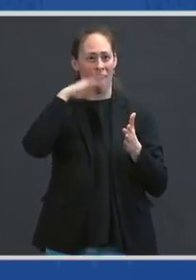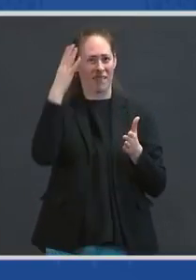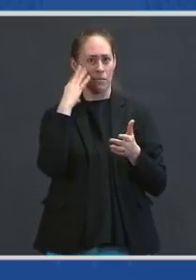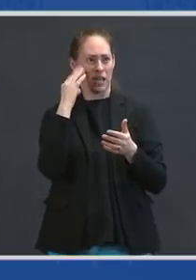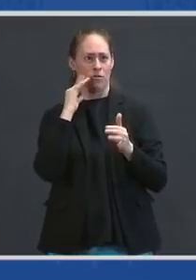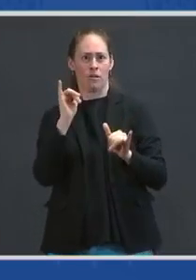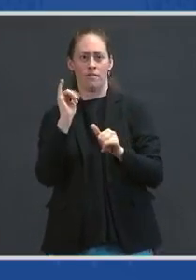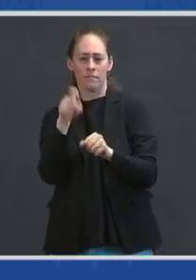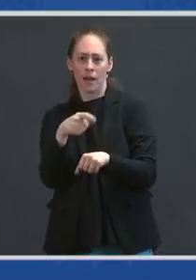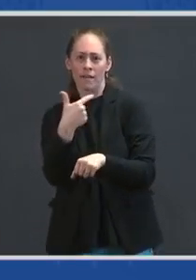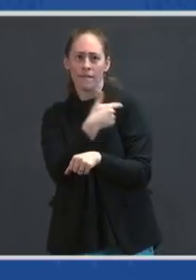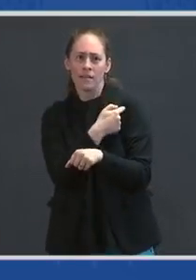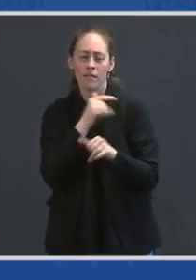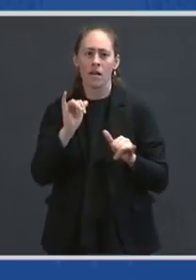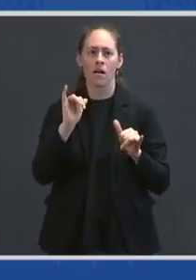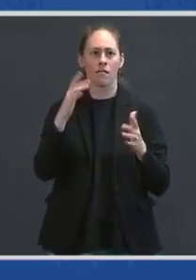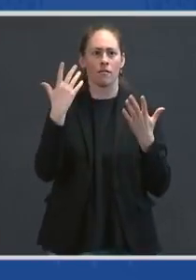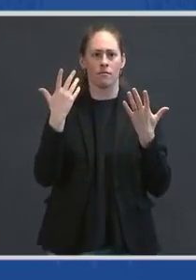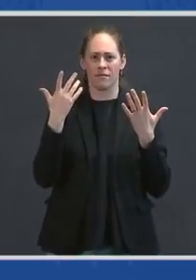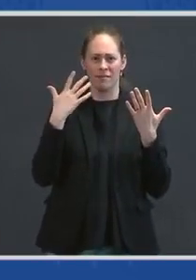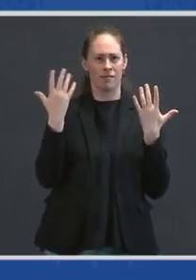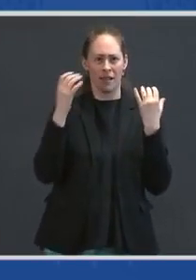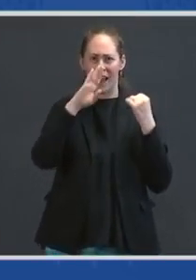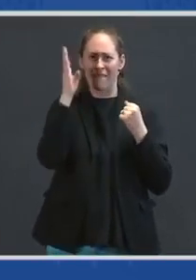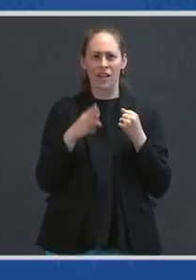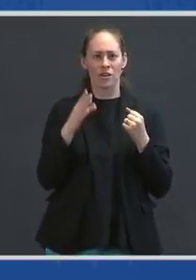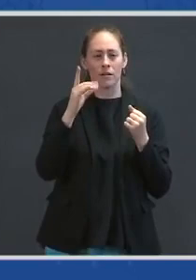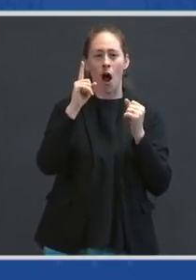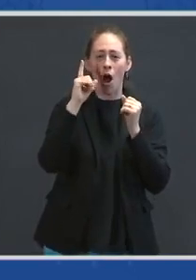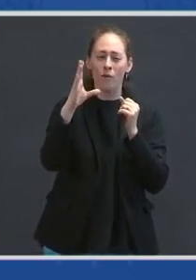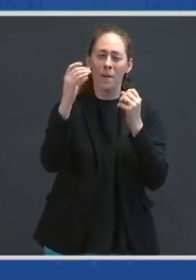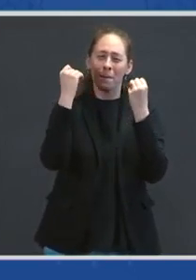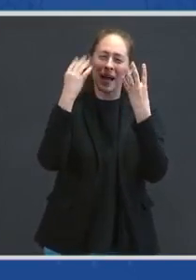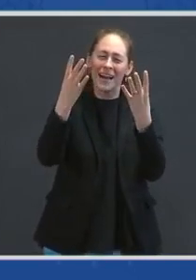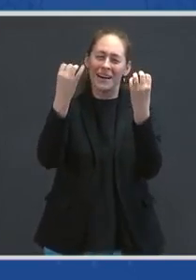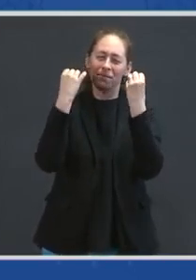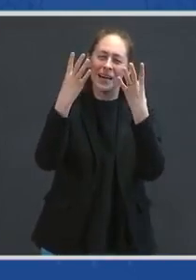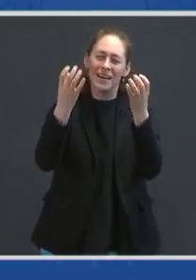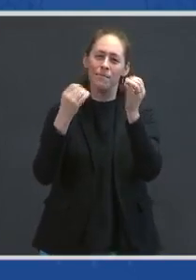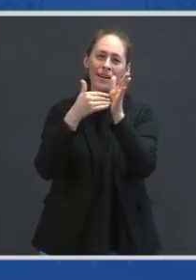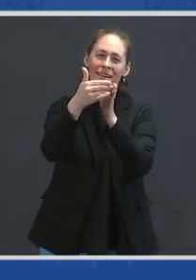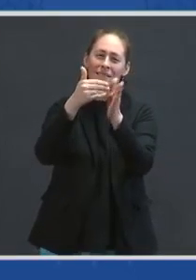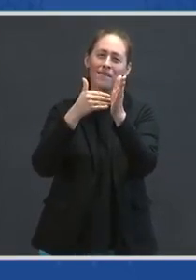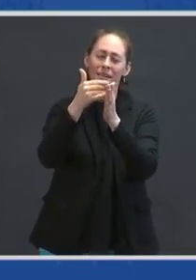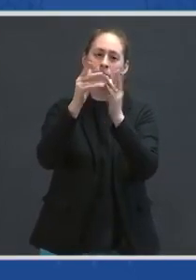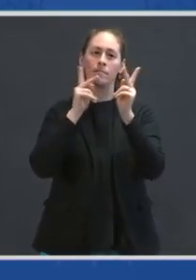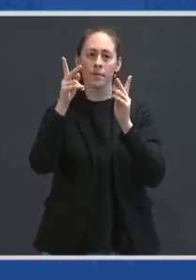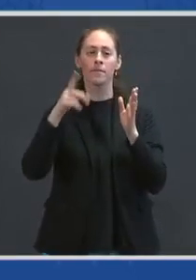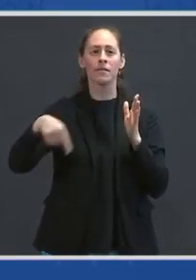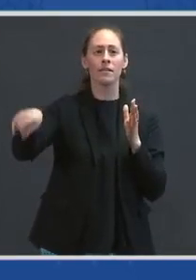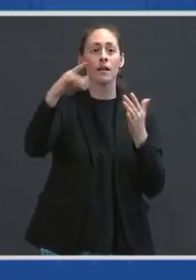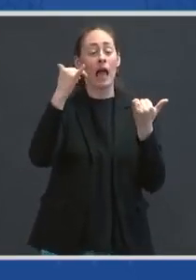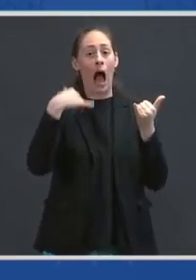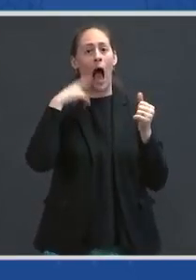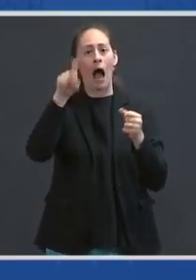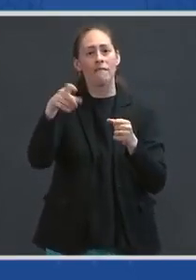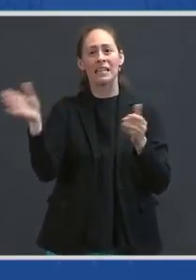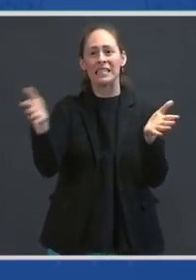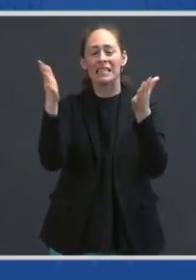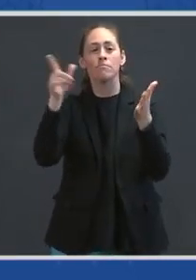Americans. We're increasing the number of vaccinators. One we found was you may have the vaccine, but not enough people to